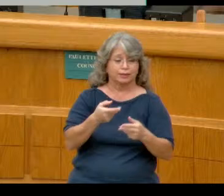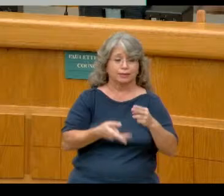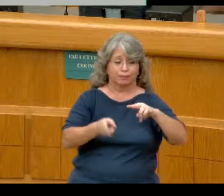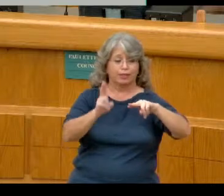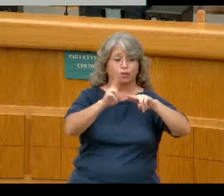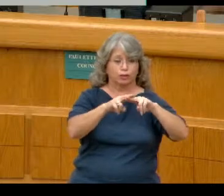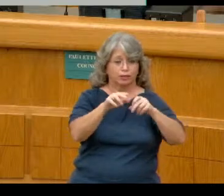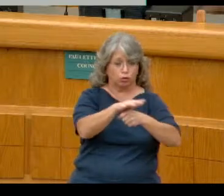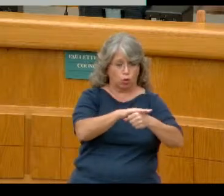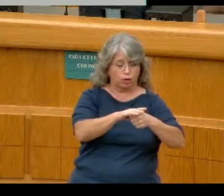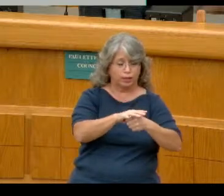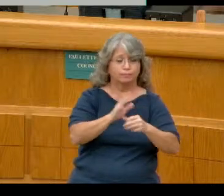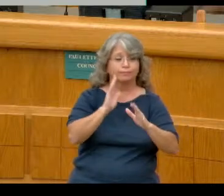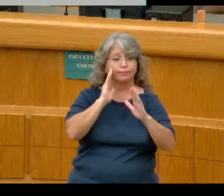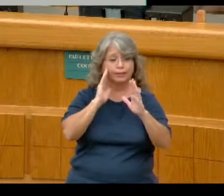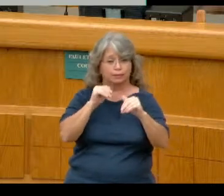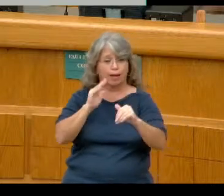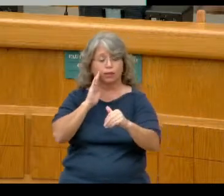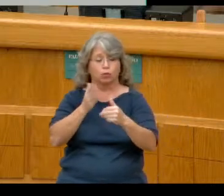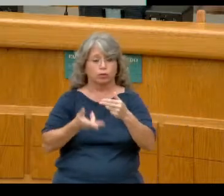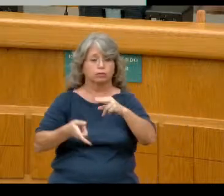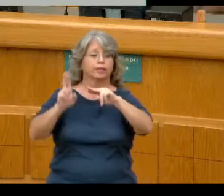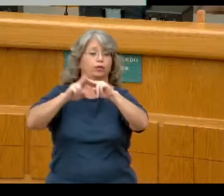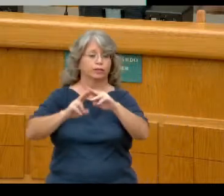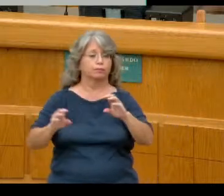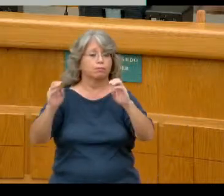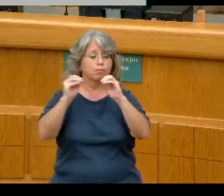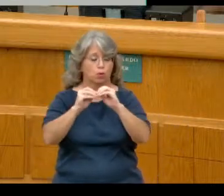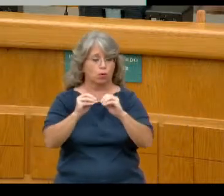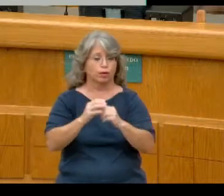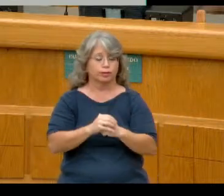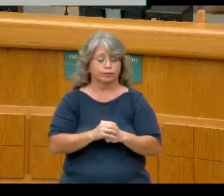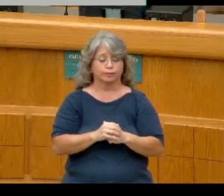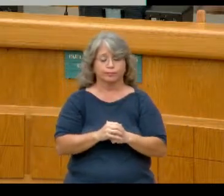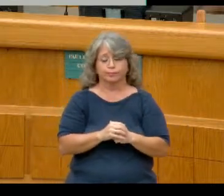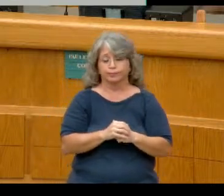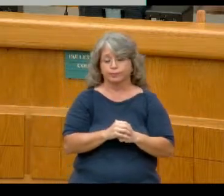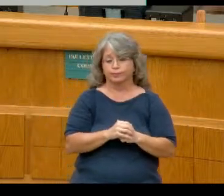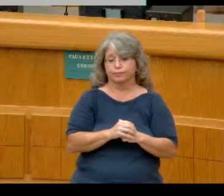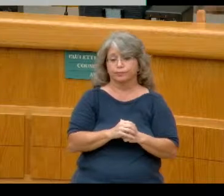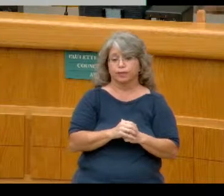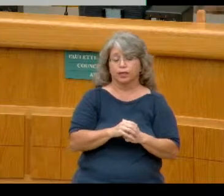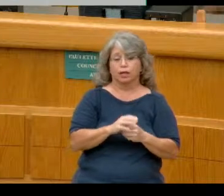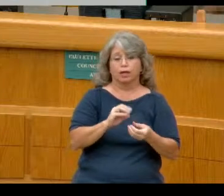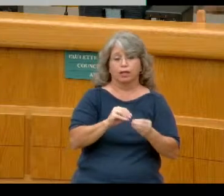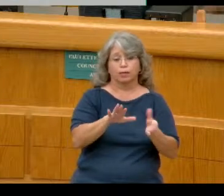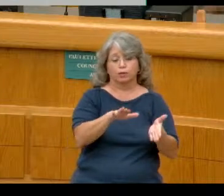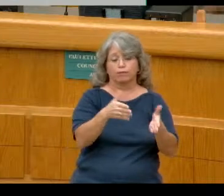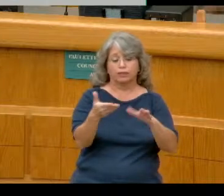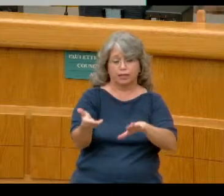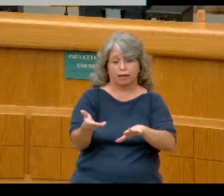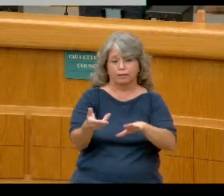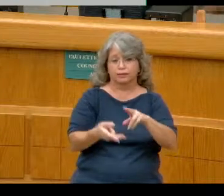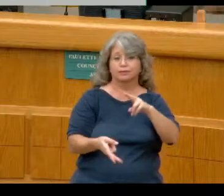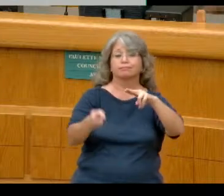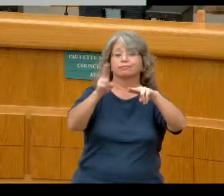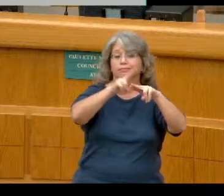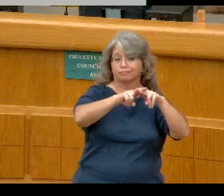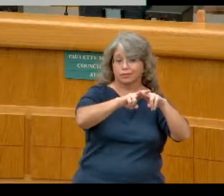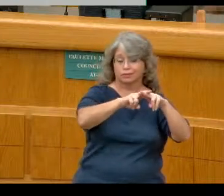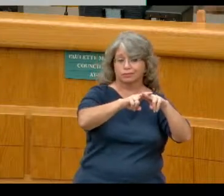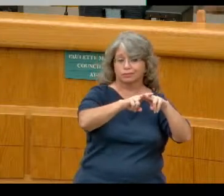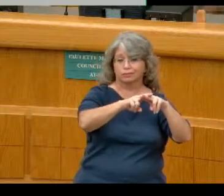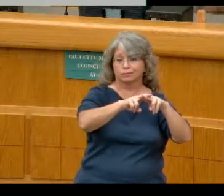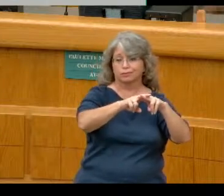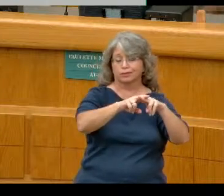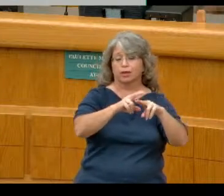Hospitalizations are level. They're predicted to rise in the very near future. Fatalities are leveling off. They're predicted to rise